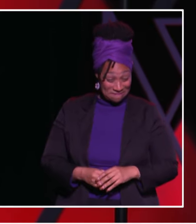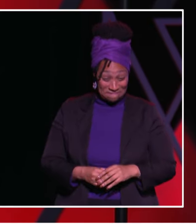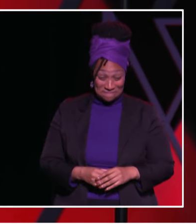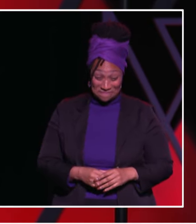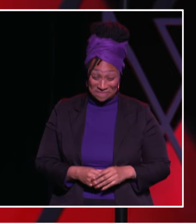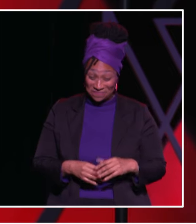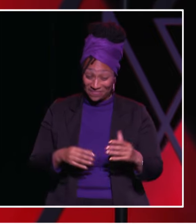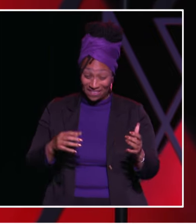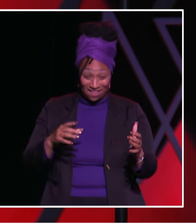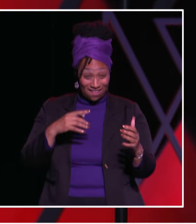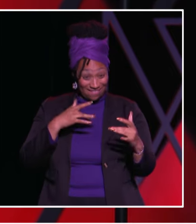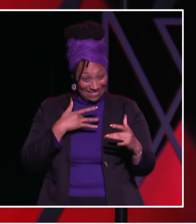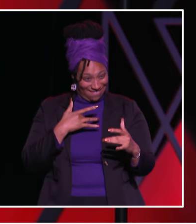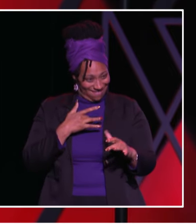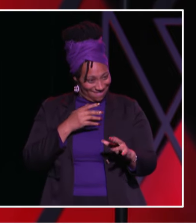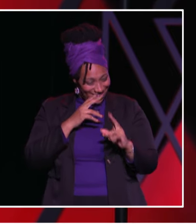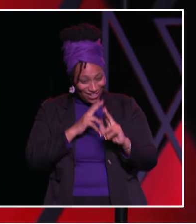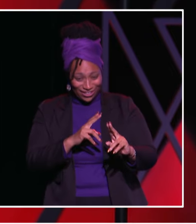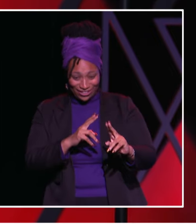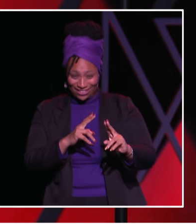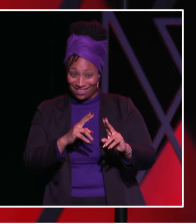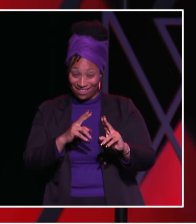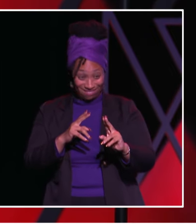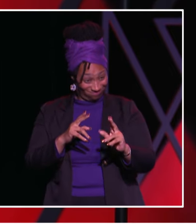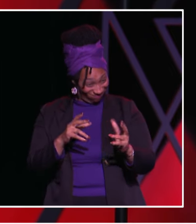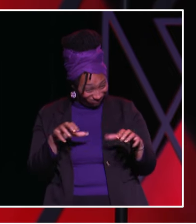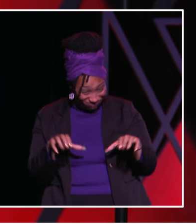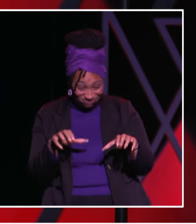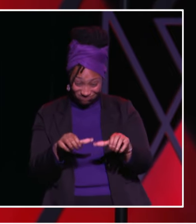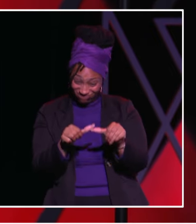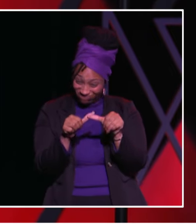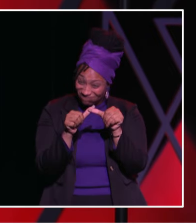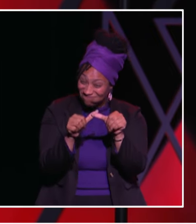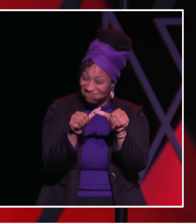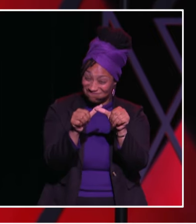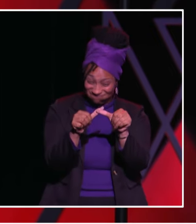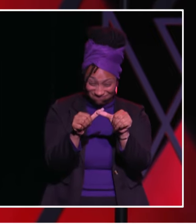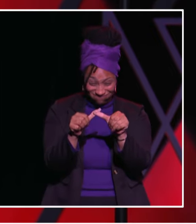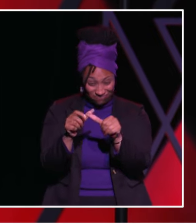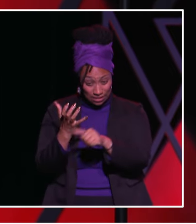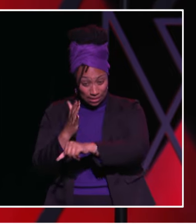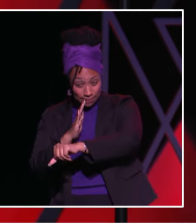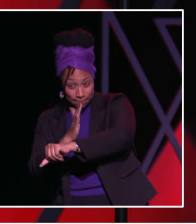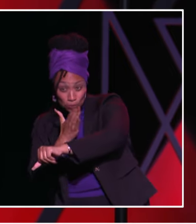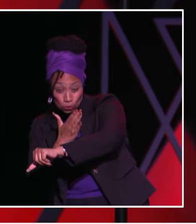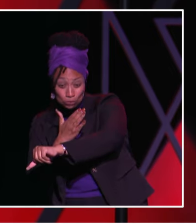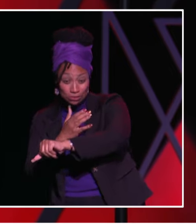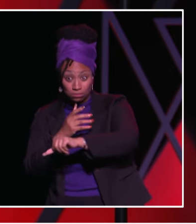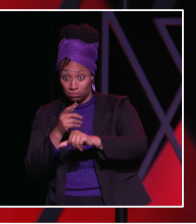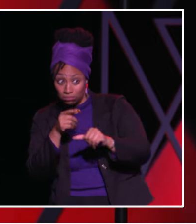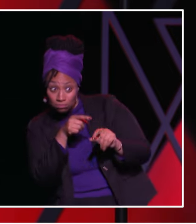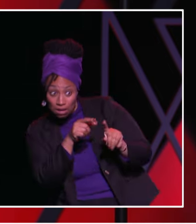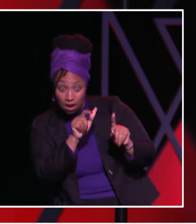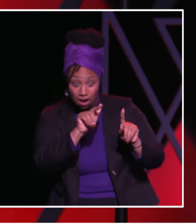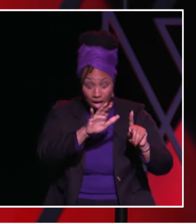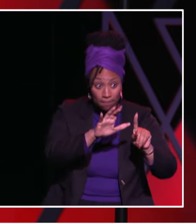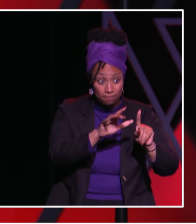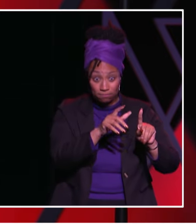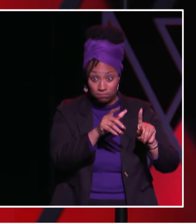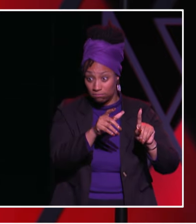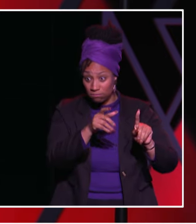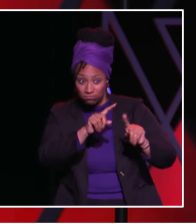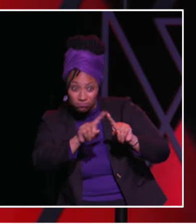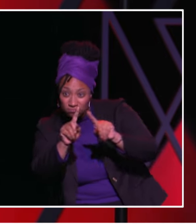musical tradition over my past 30 years of tenure and navigating my club into the future. As a native Washingtonian, I have